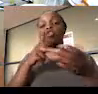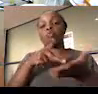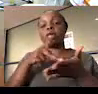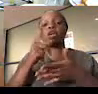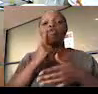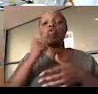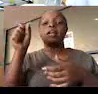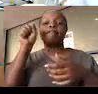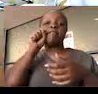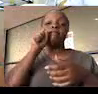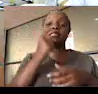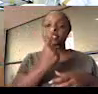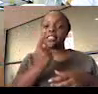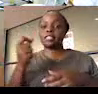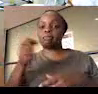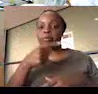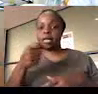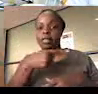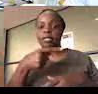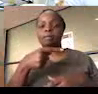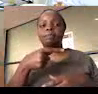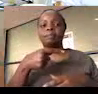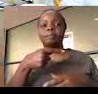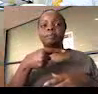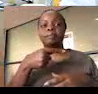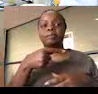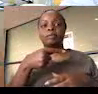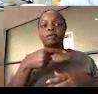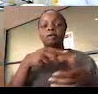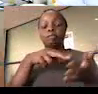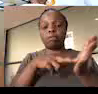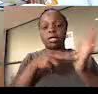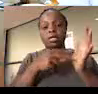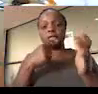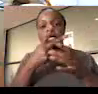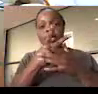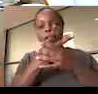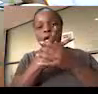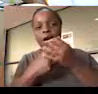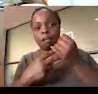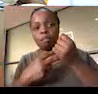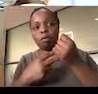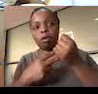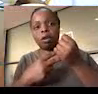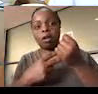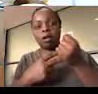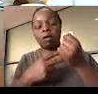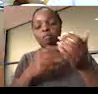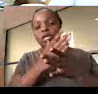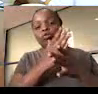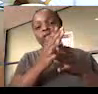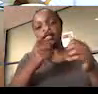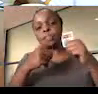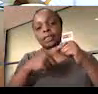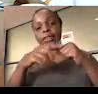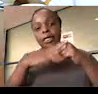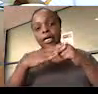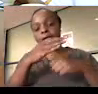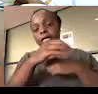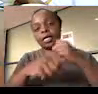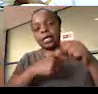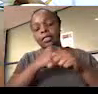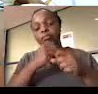month. You can be newly married, you are between 20, 25 to 30, and you are newly married, you don't have kids. That is